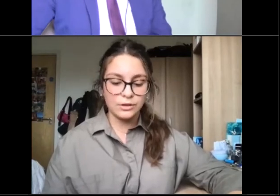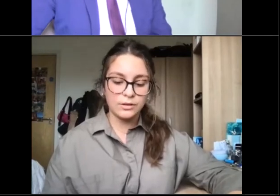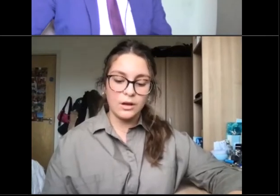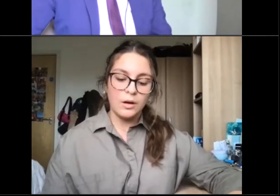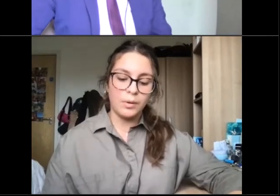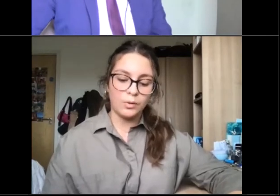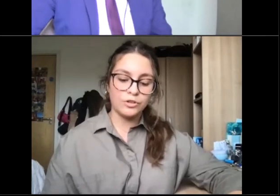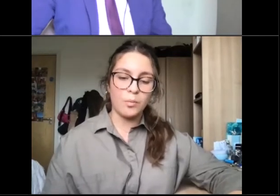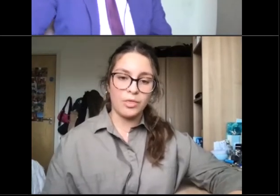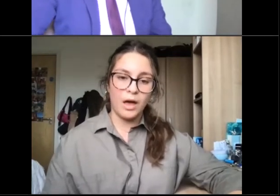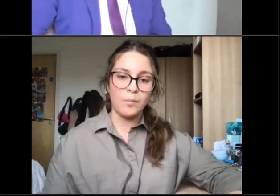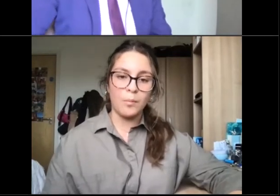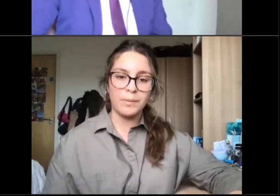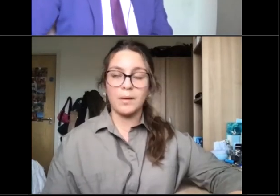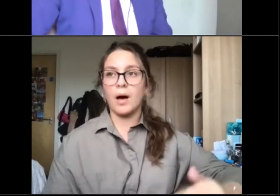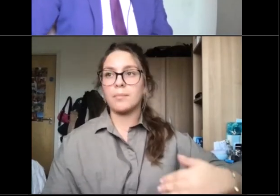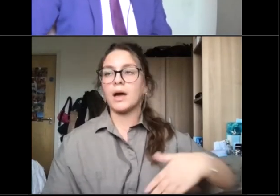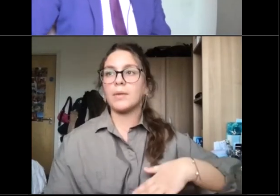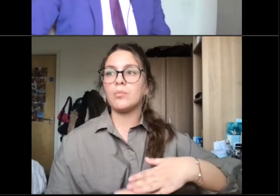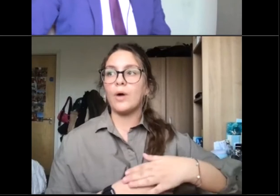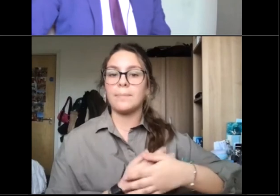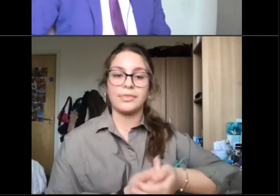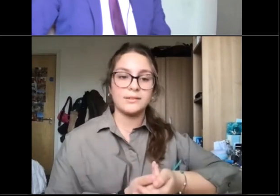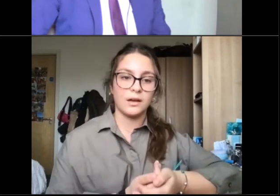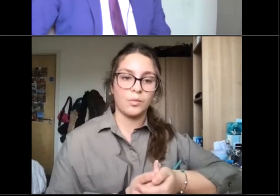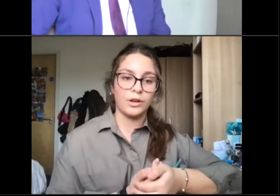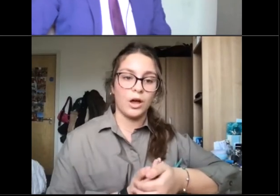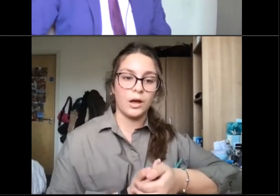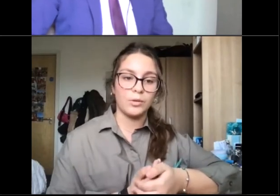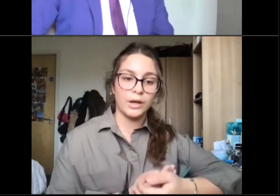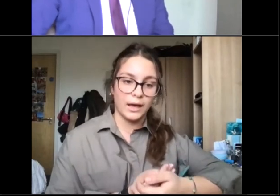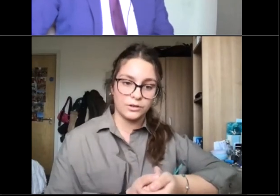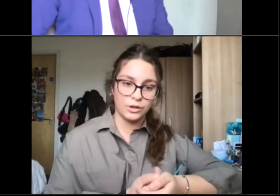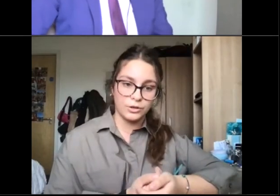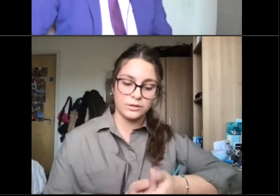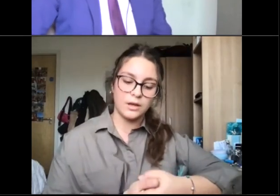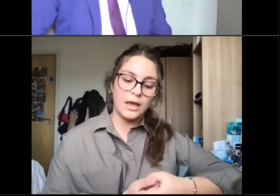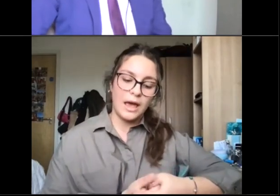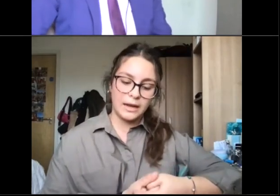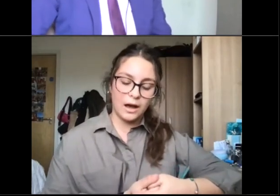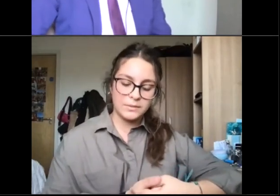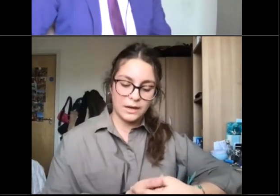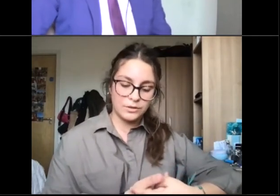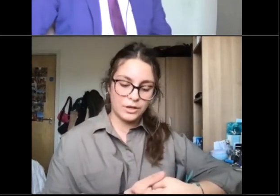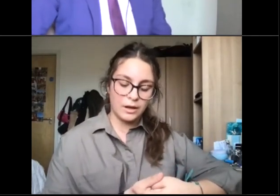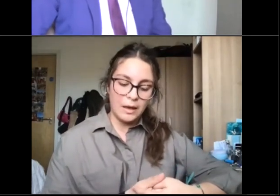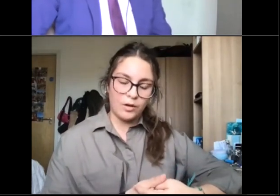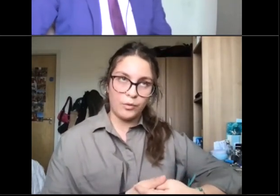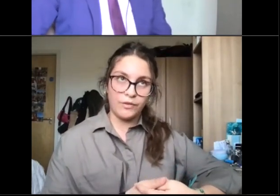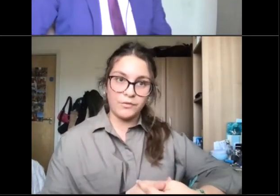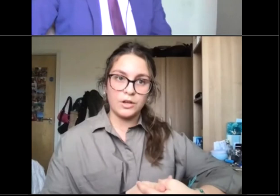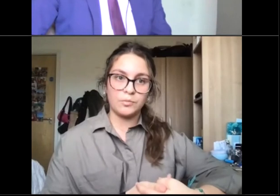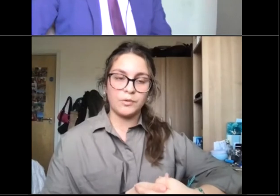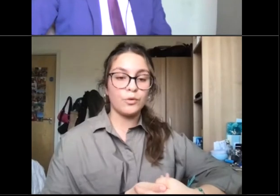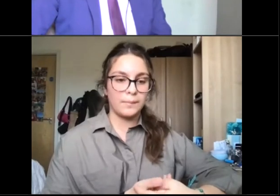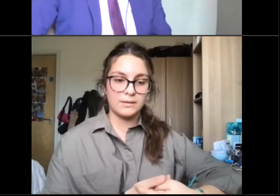these issues, but also becoming more empathetic when looking at exclusions. And it comes down to,